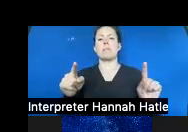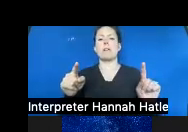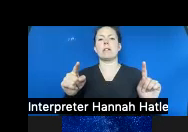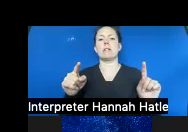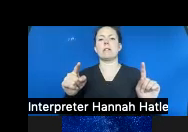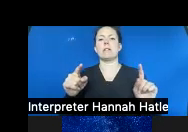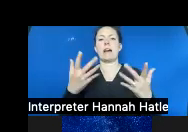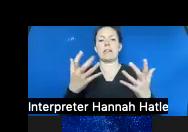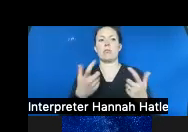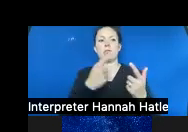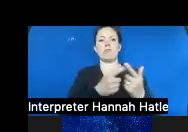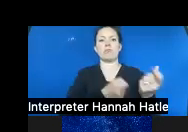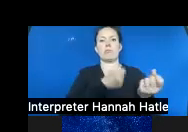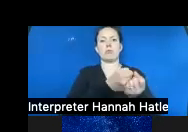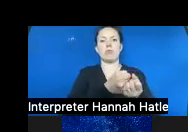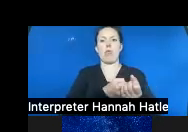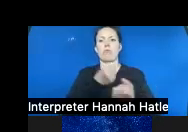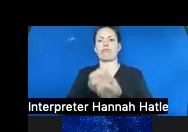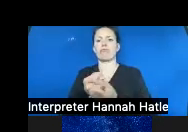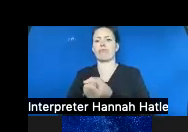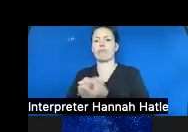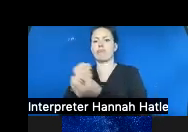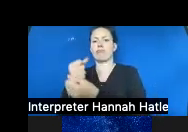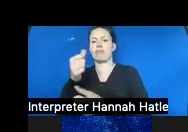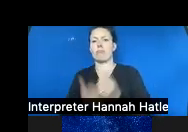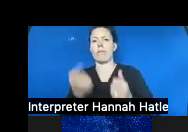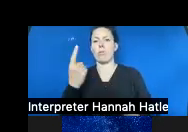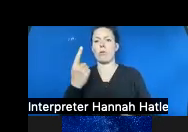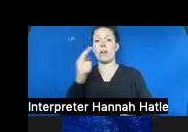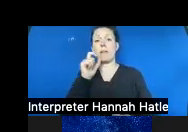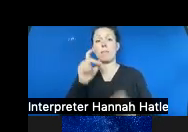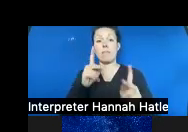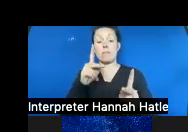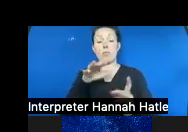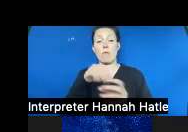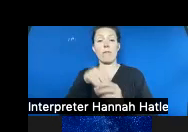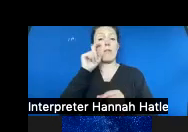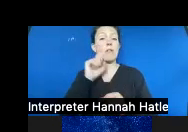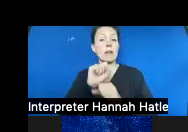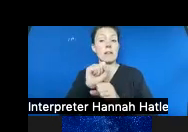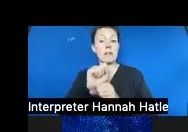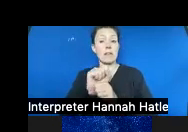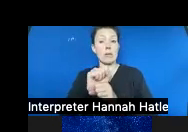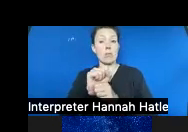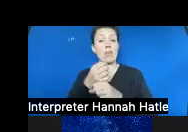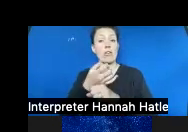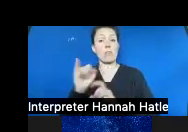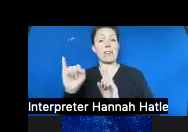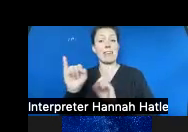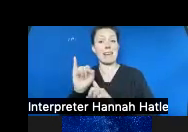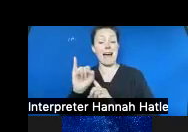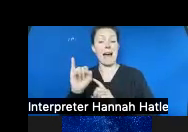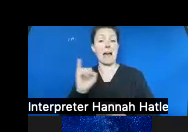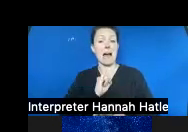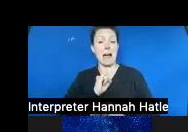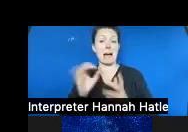everybody, because people who are doing sex work, they are saying I statements. This is how I feel. This